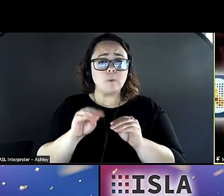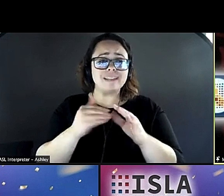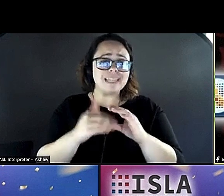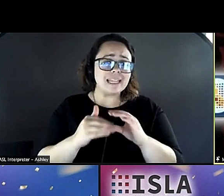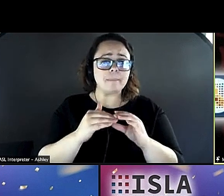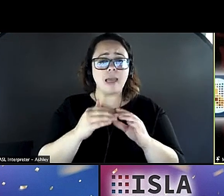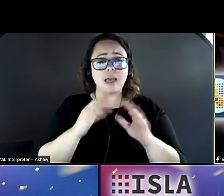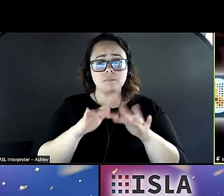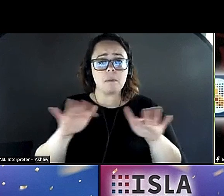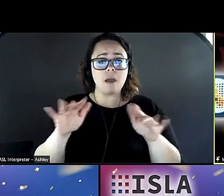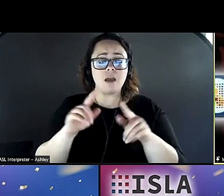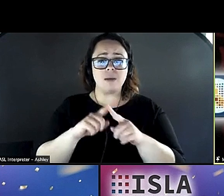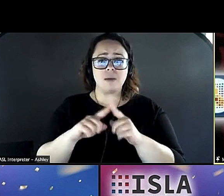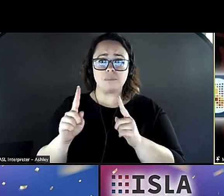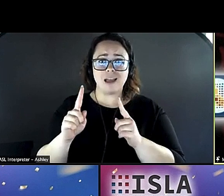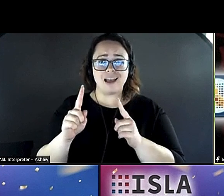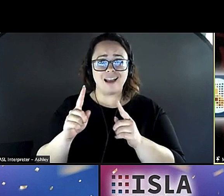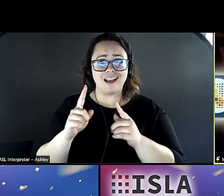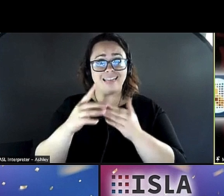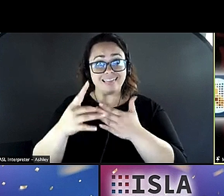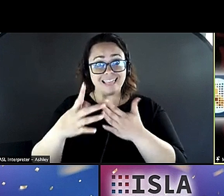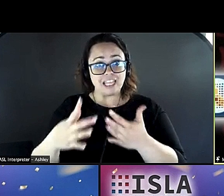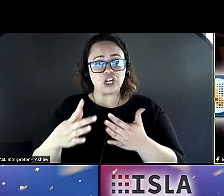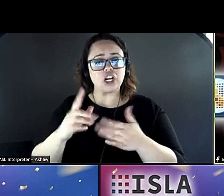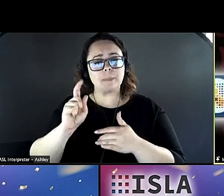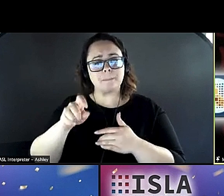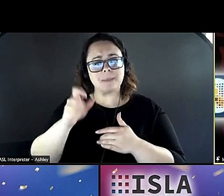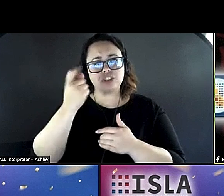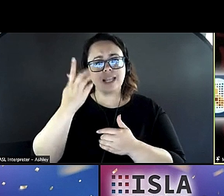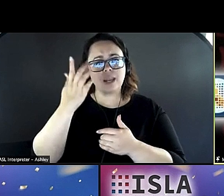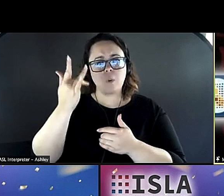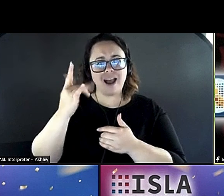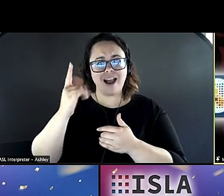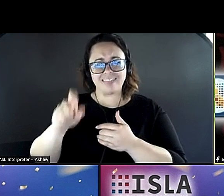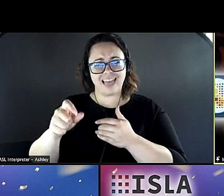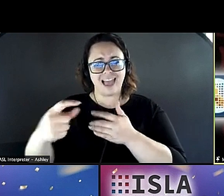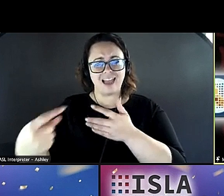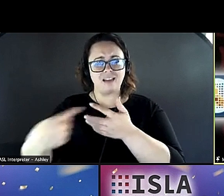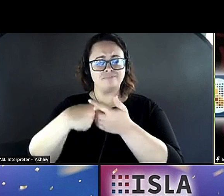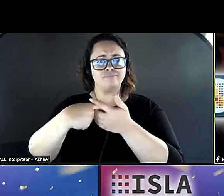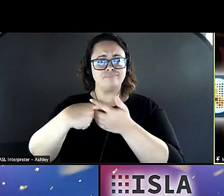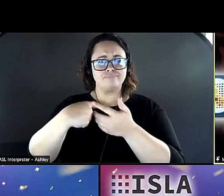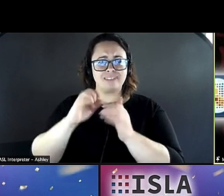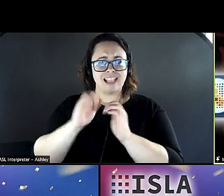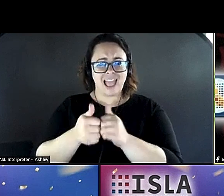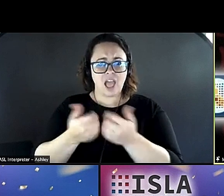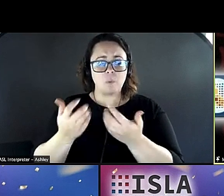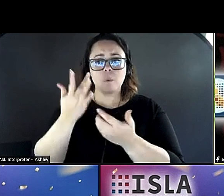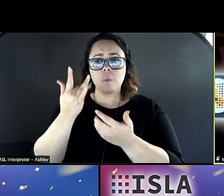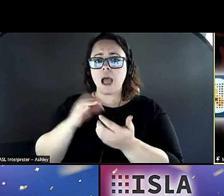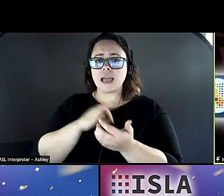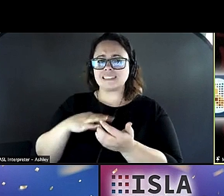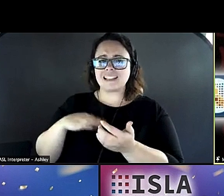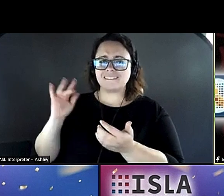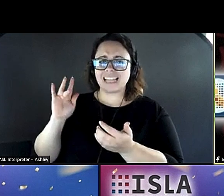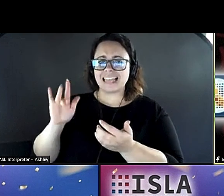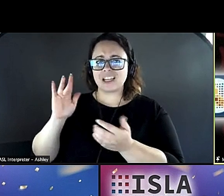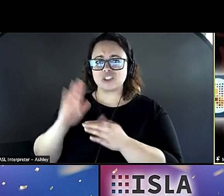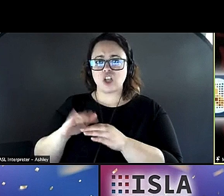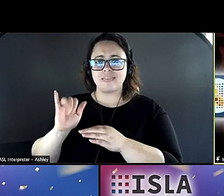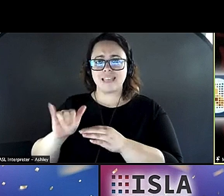great leaders must understand why the nefarious email got through the protections, why a staff member clicked on it, and be